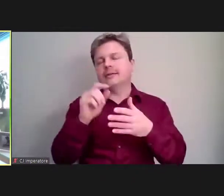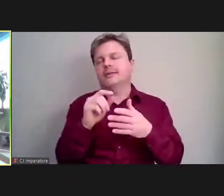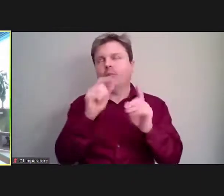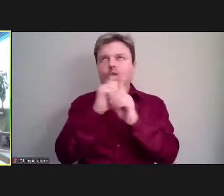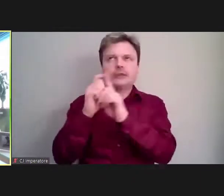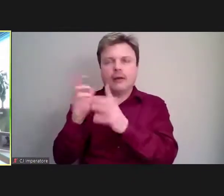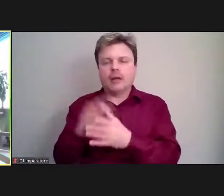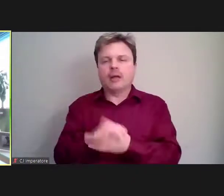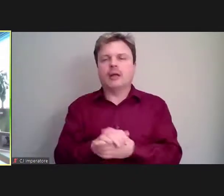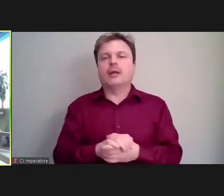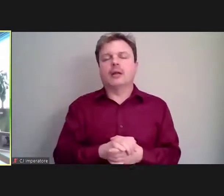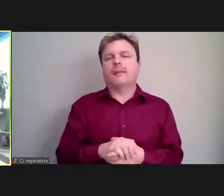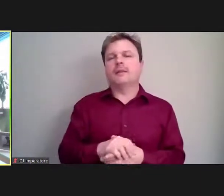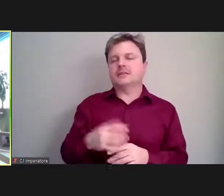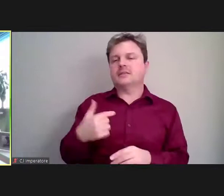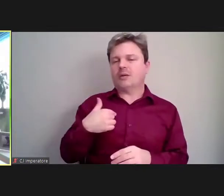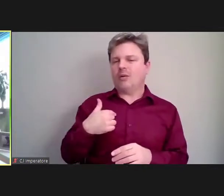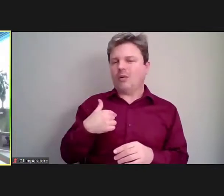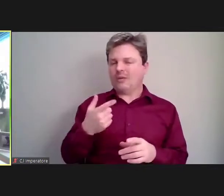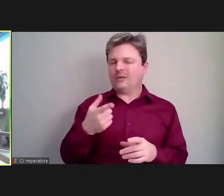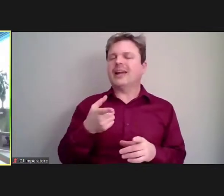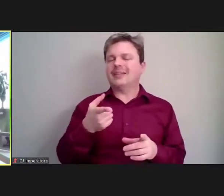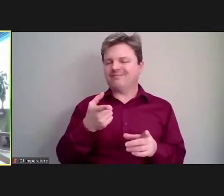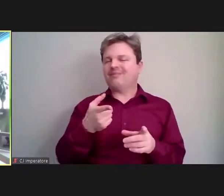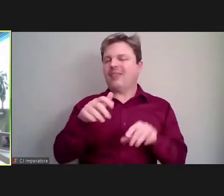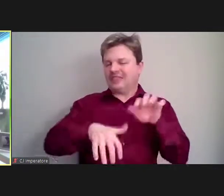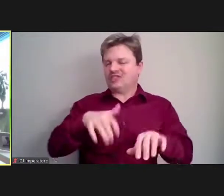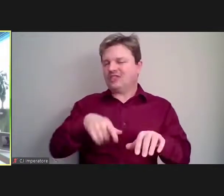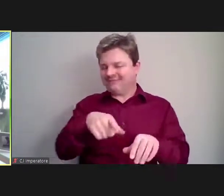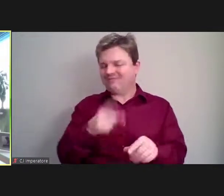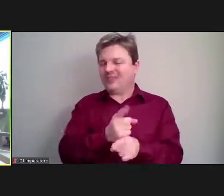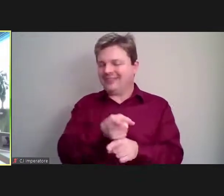more fruitful for me to talk to the student.